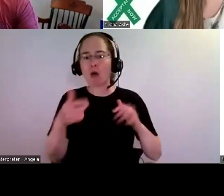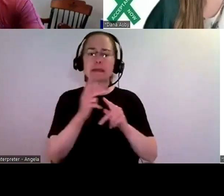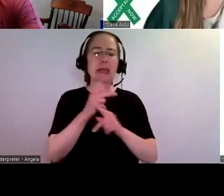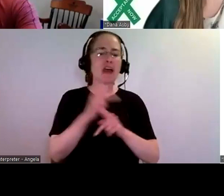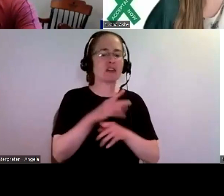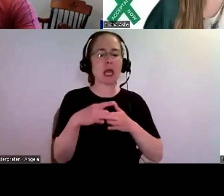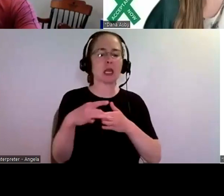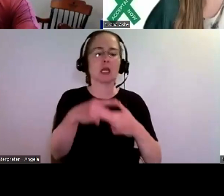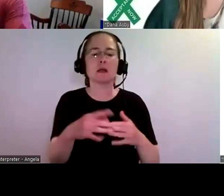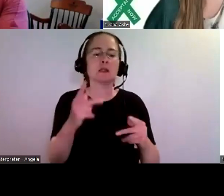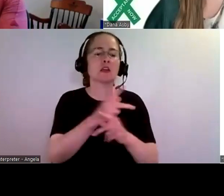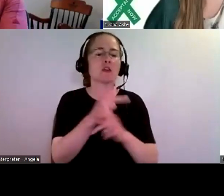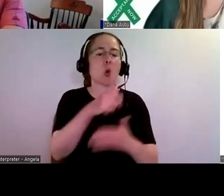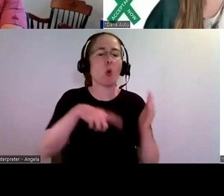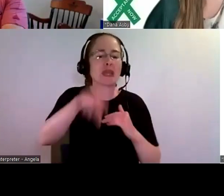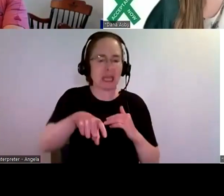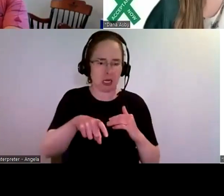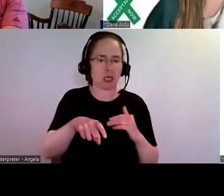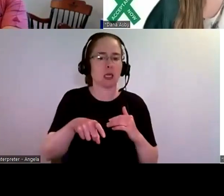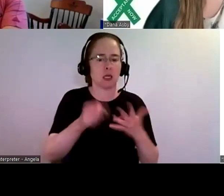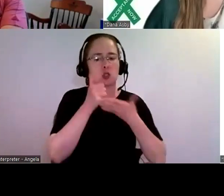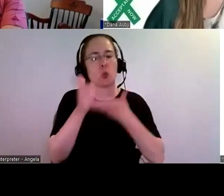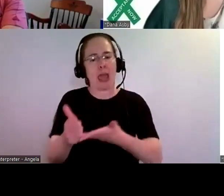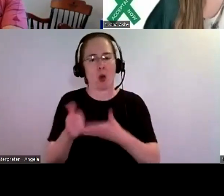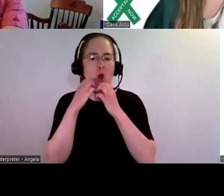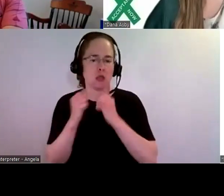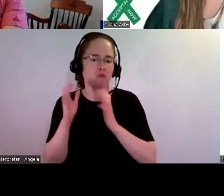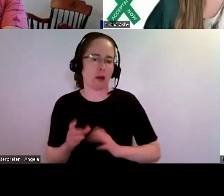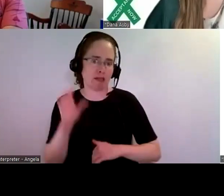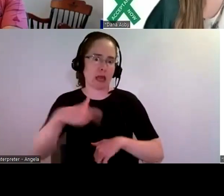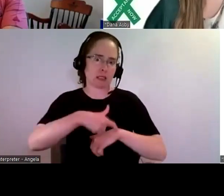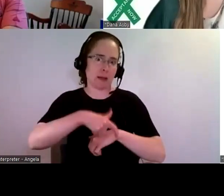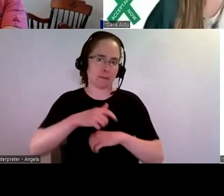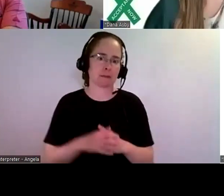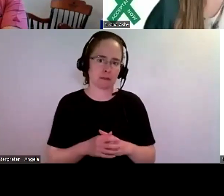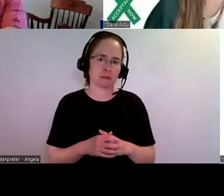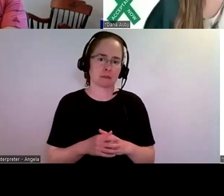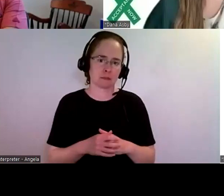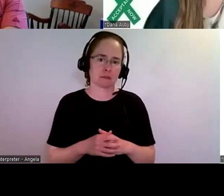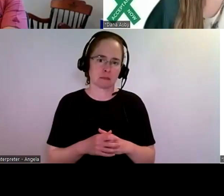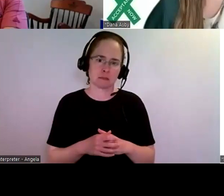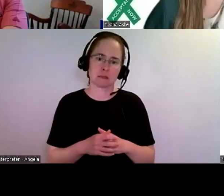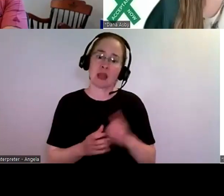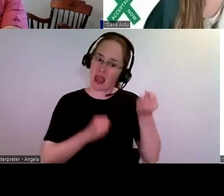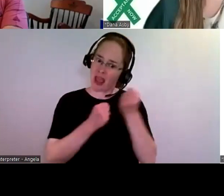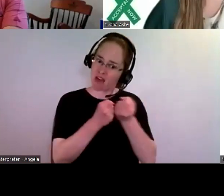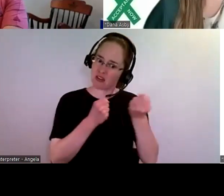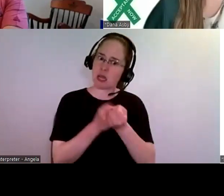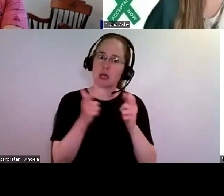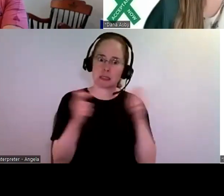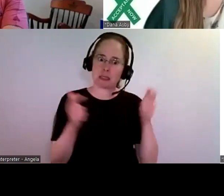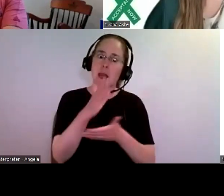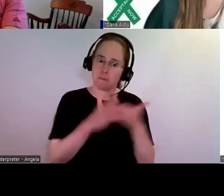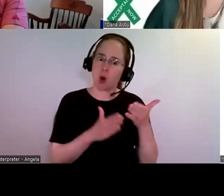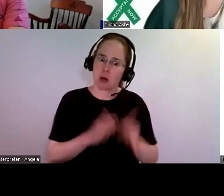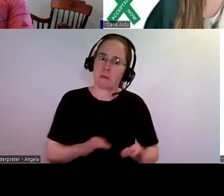them to get what we need for our loved one at that point in time. So advocating is a huge part of what we need to know how to